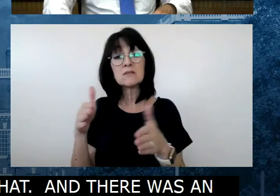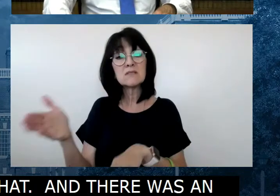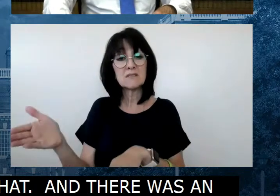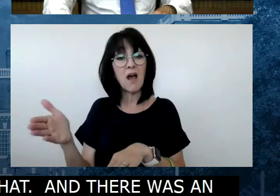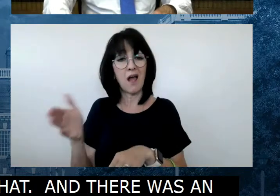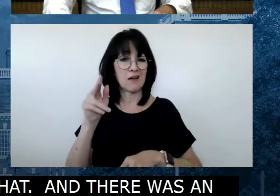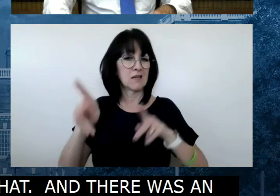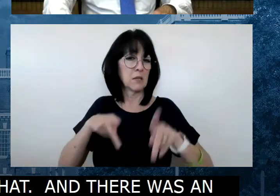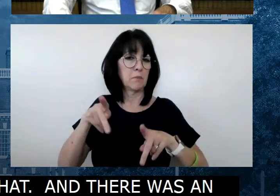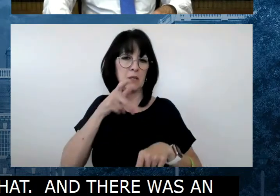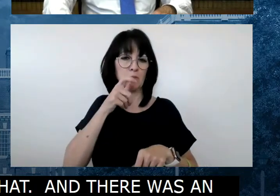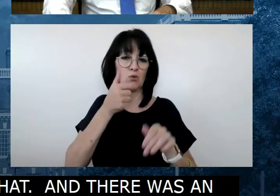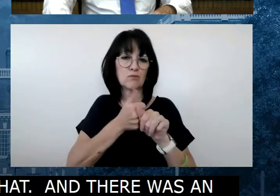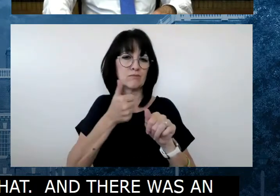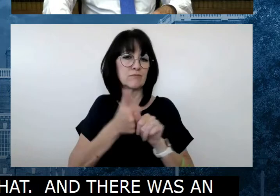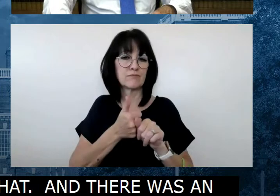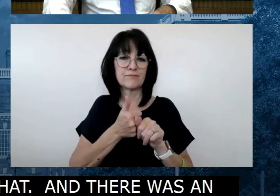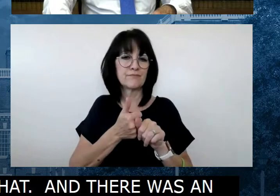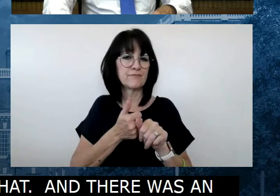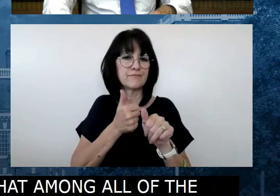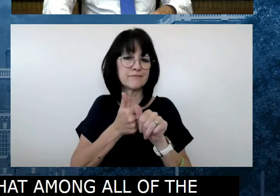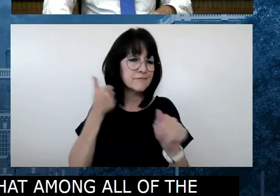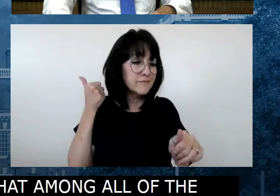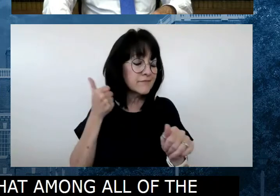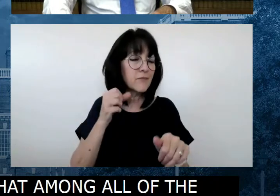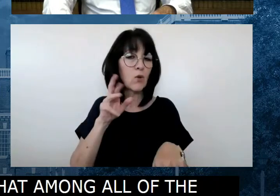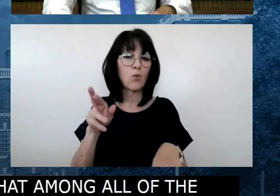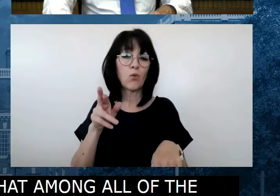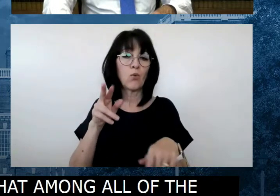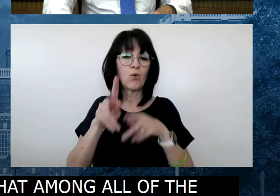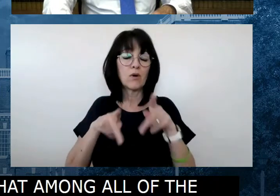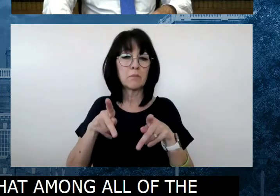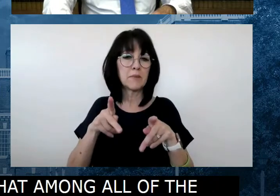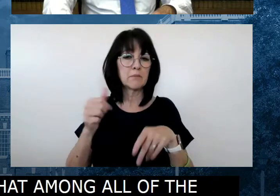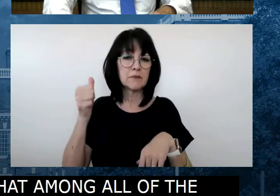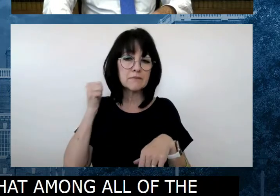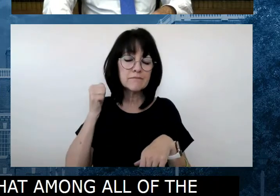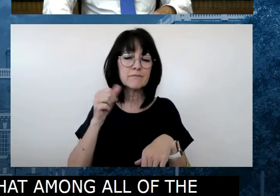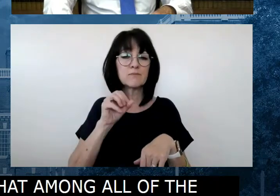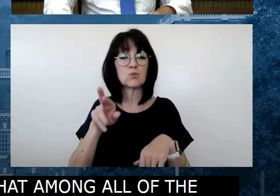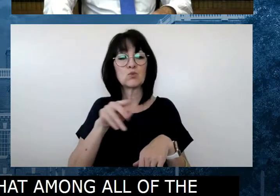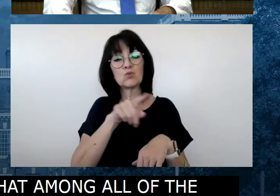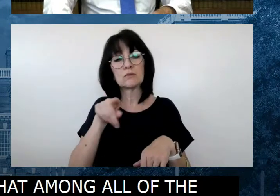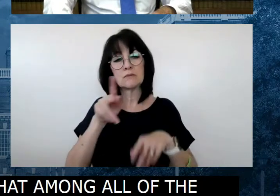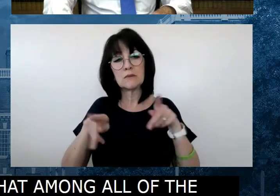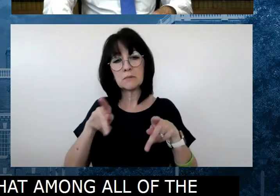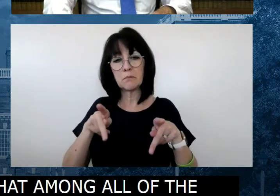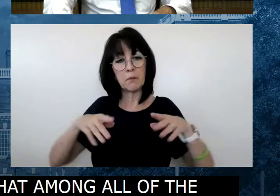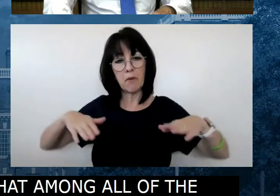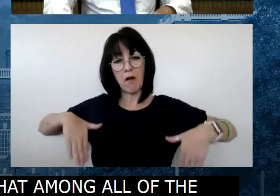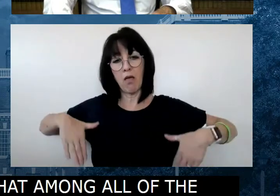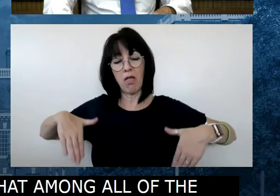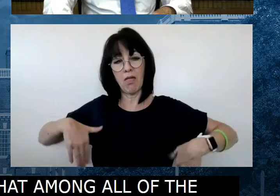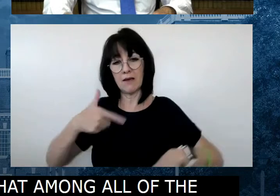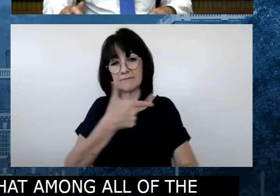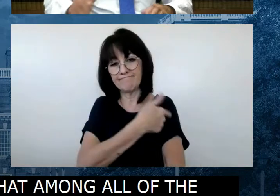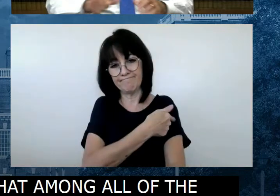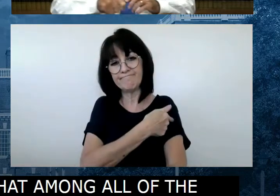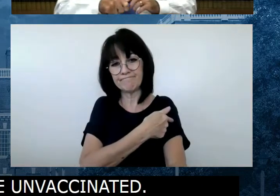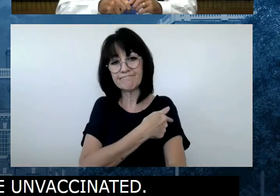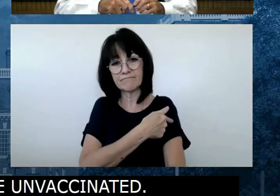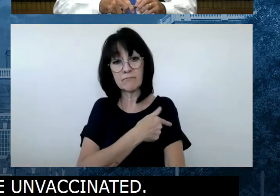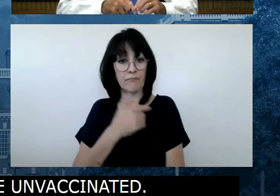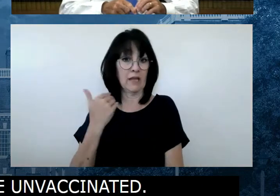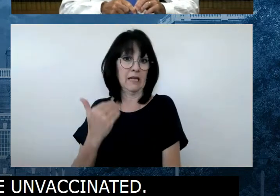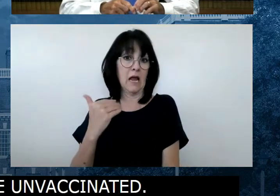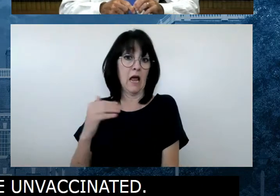Overwhelmingly, the number of those who test positive are those who are unvaccinated. So much so that